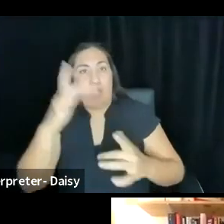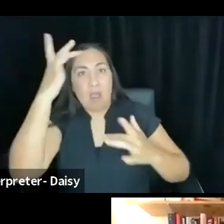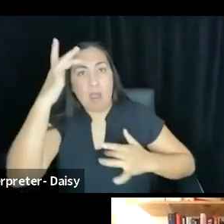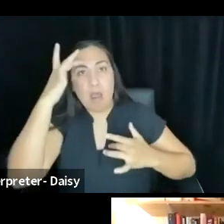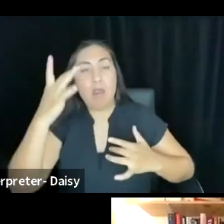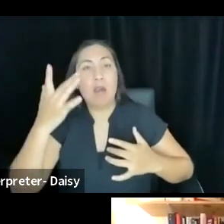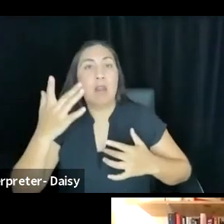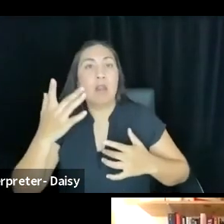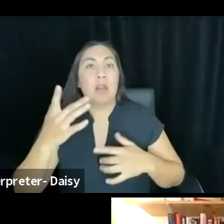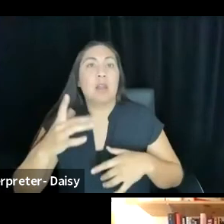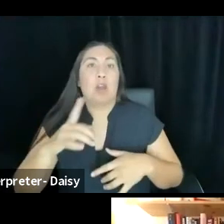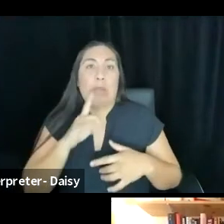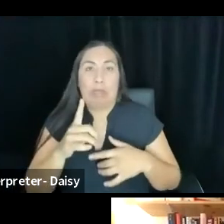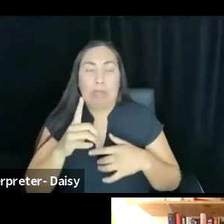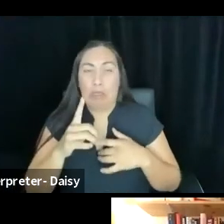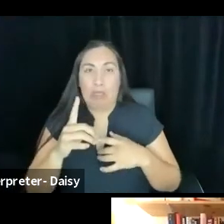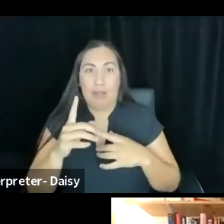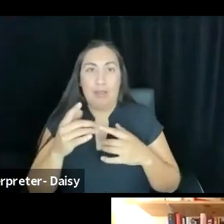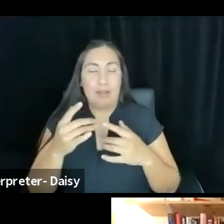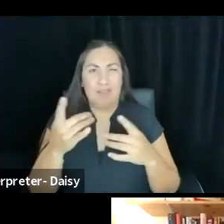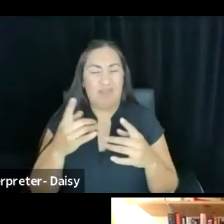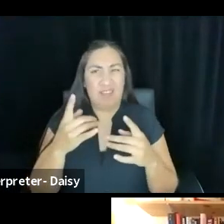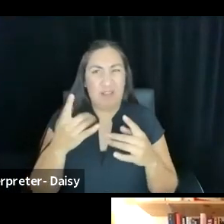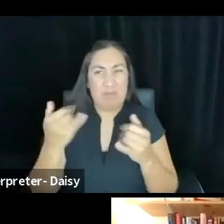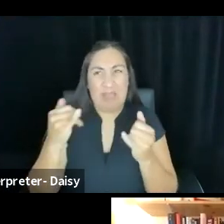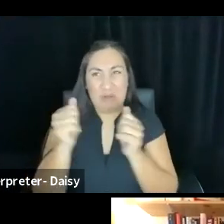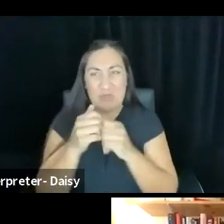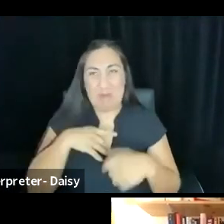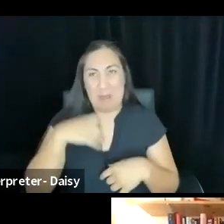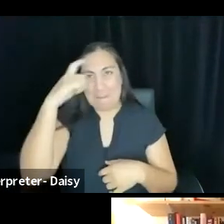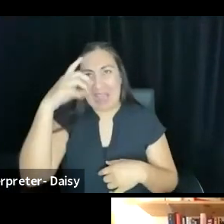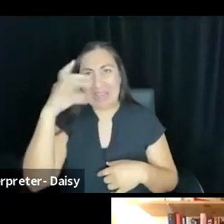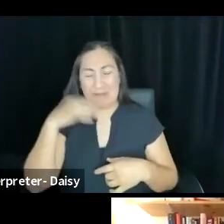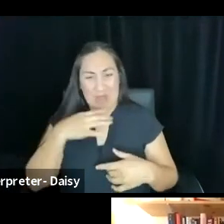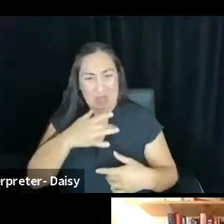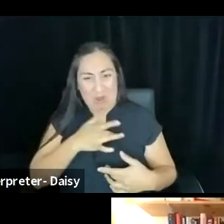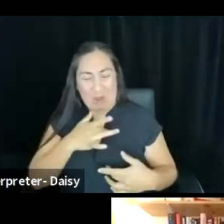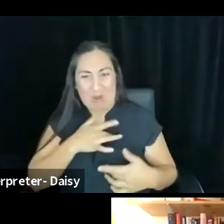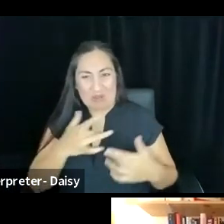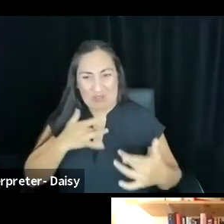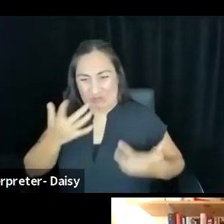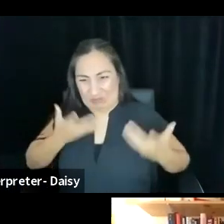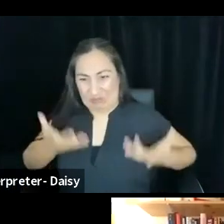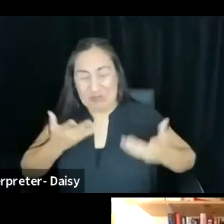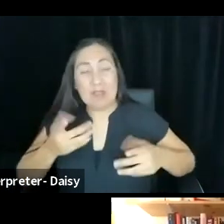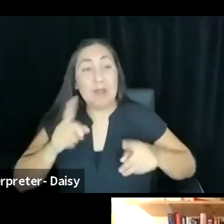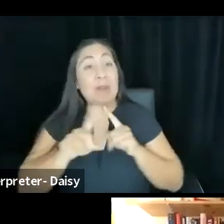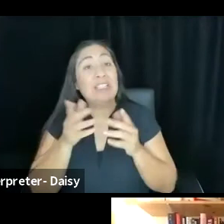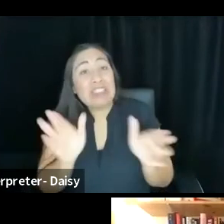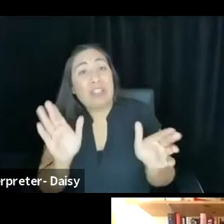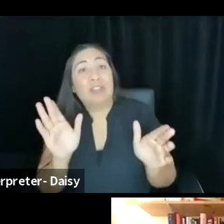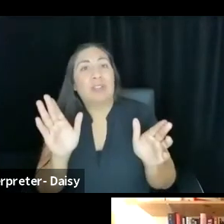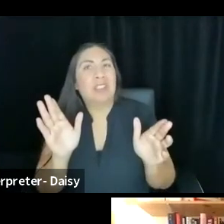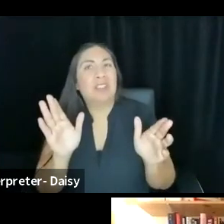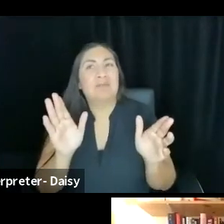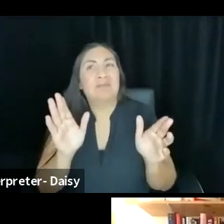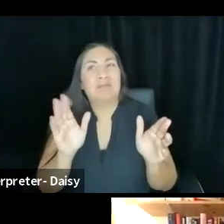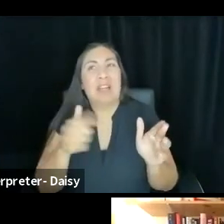playing some tricks with my mind and my heart. But generally speaking, I'm feeling very privileged